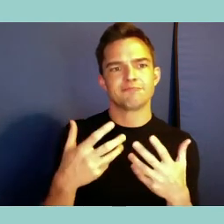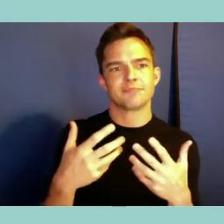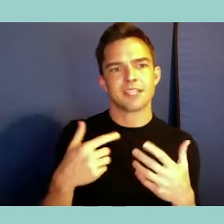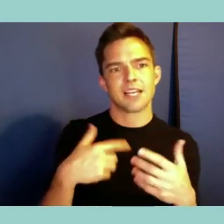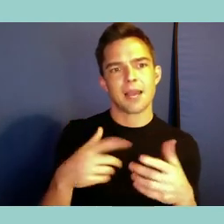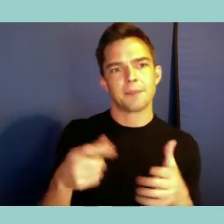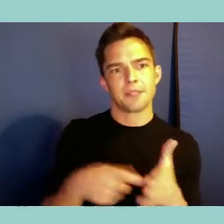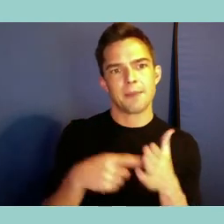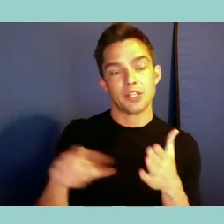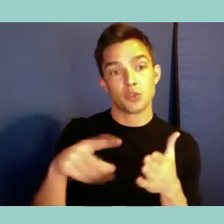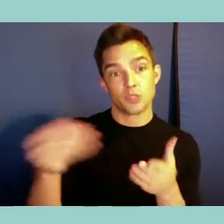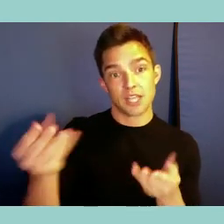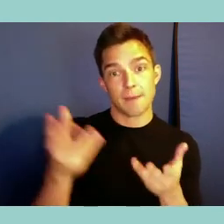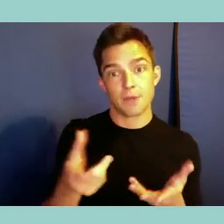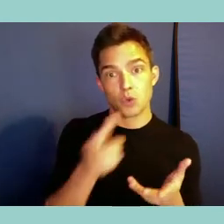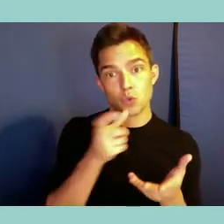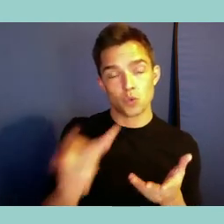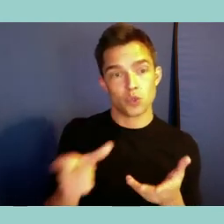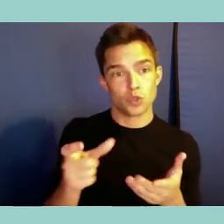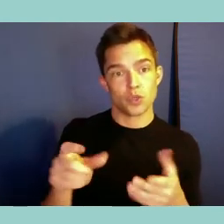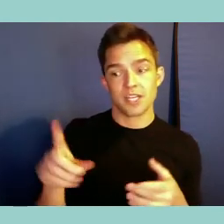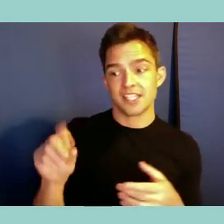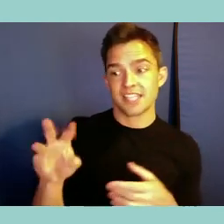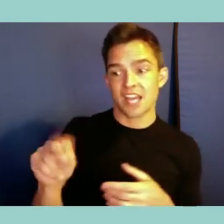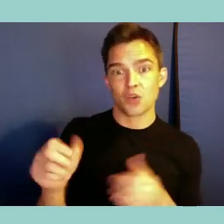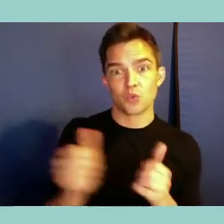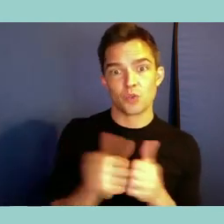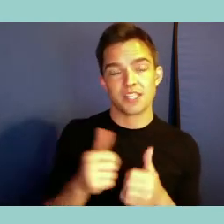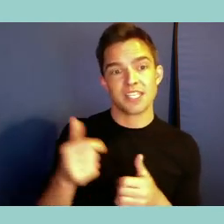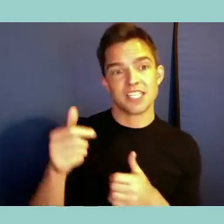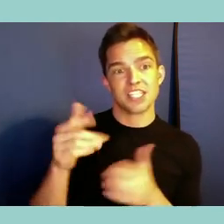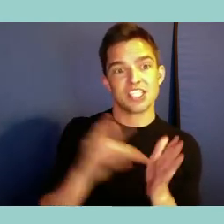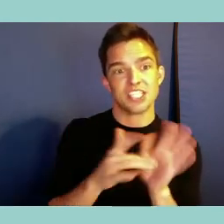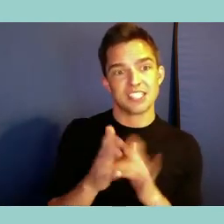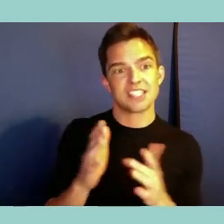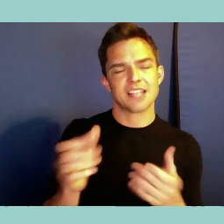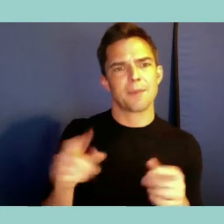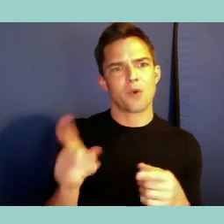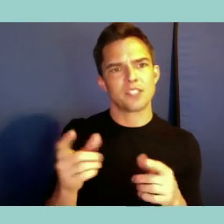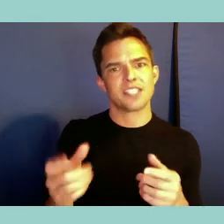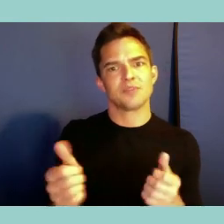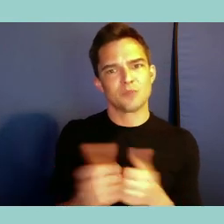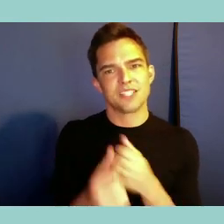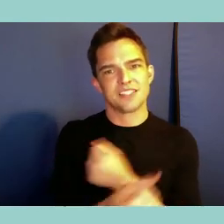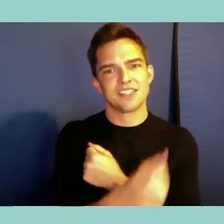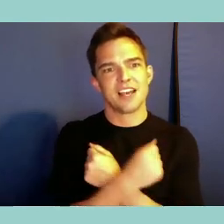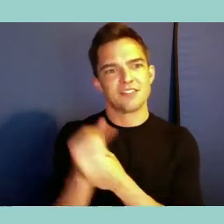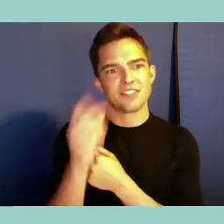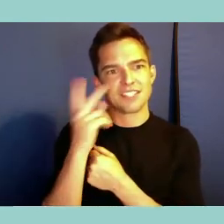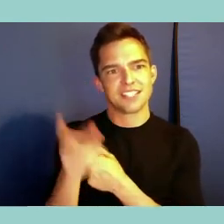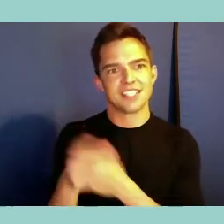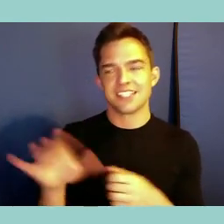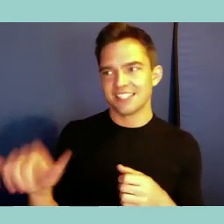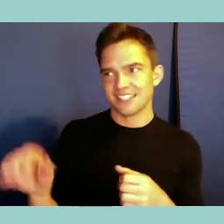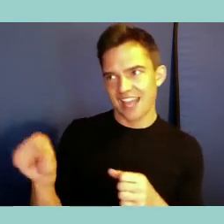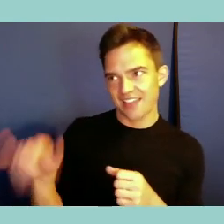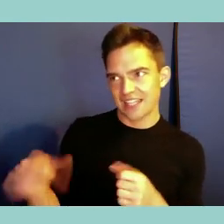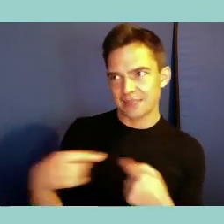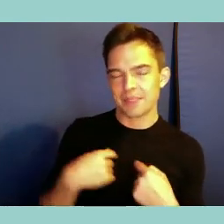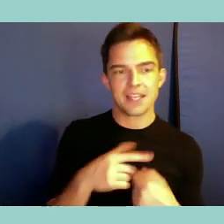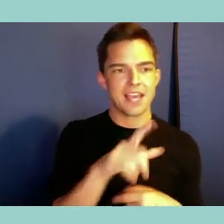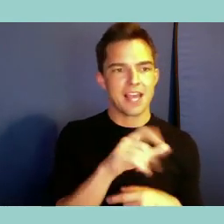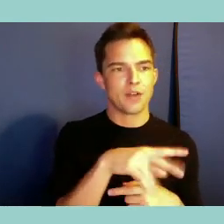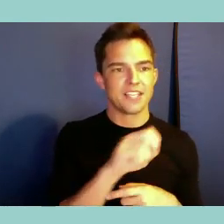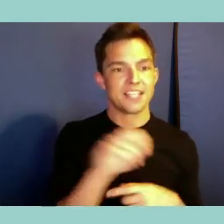I'm demanding that you tell me who you're down with, G. Because all I know is that I'm down with love, you see. You're down with L-O-V-E. Yeah, that's me. You're down with